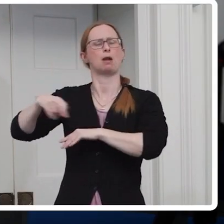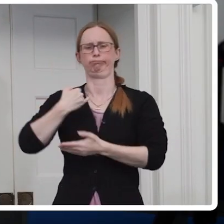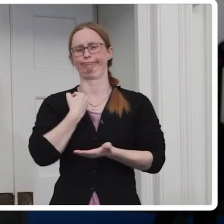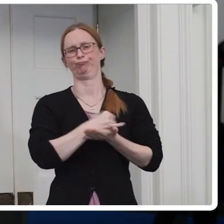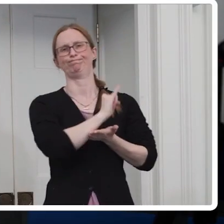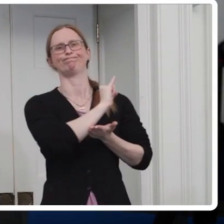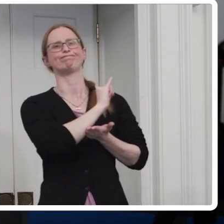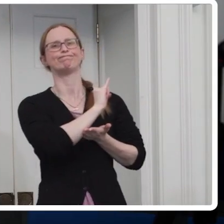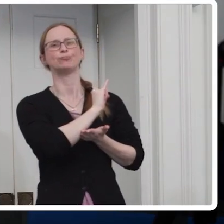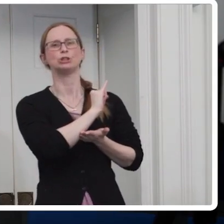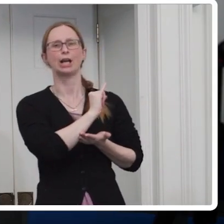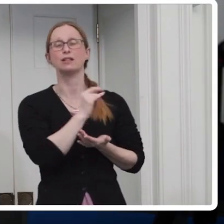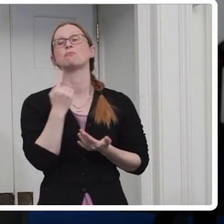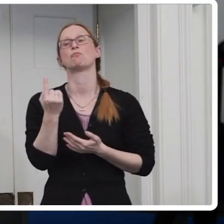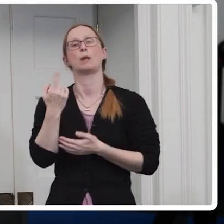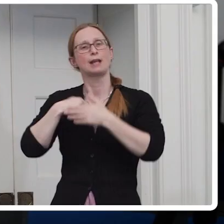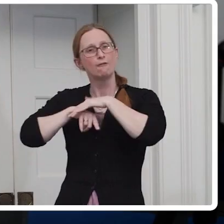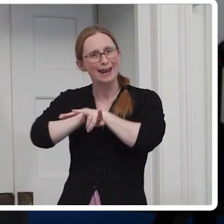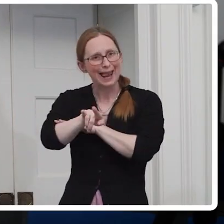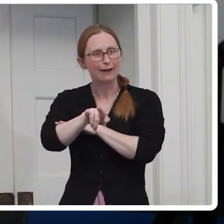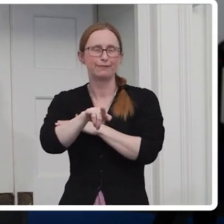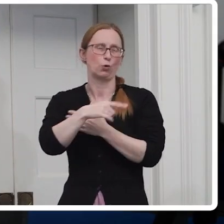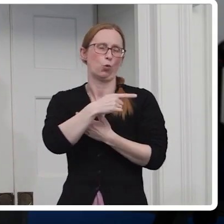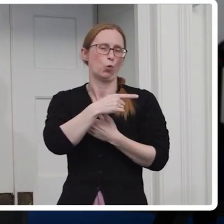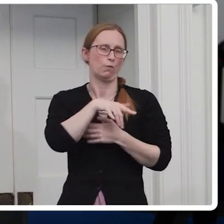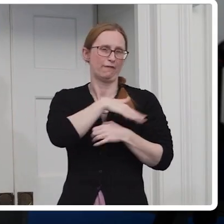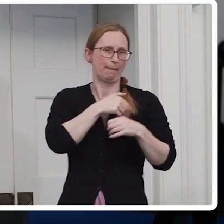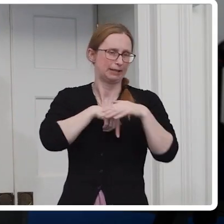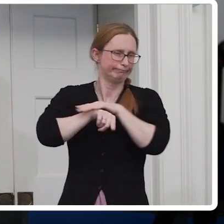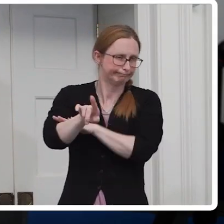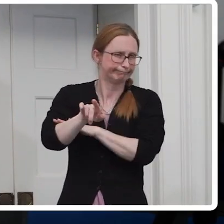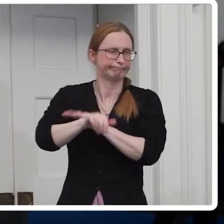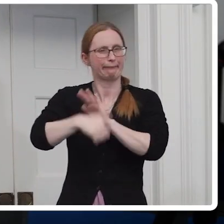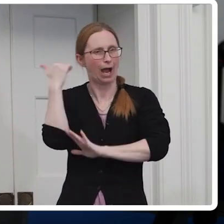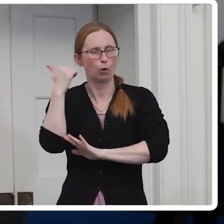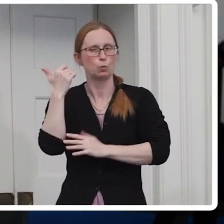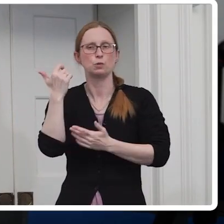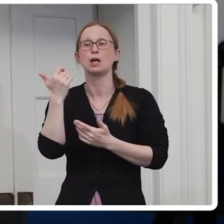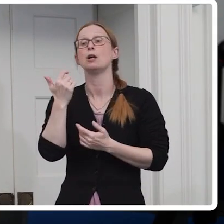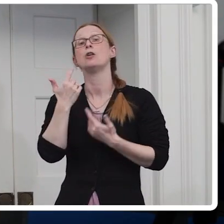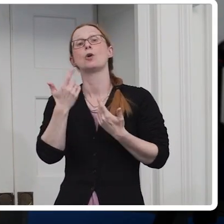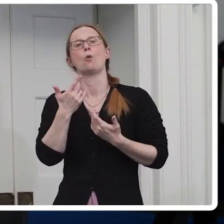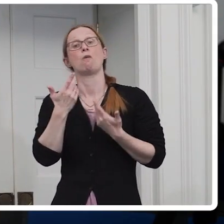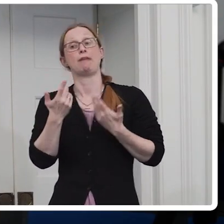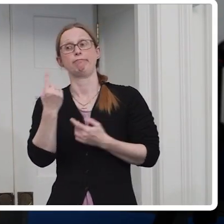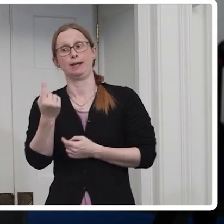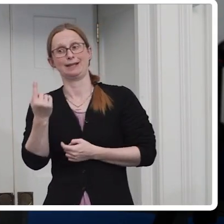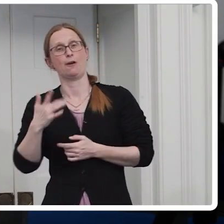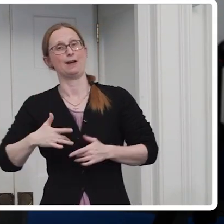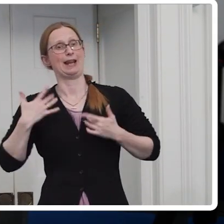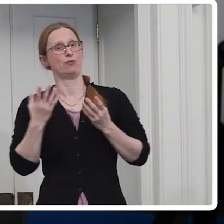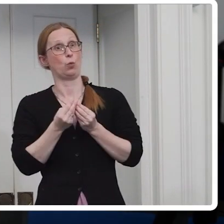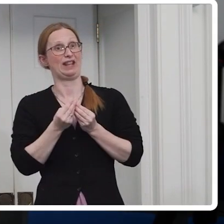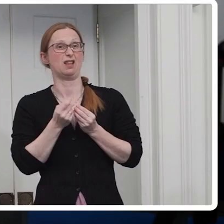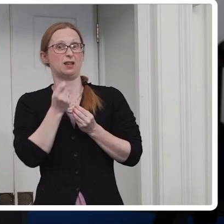God's punishment, which she didn't like at all. And so she left home or was exiled, or there was some kind of disagreement. And then she seems to have lived